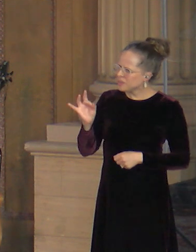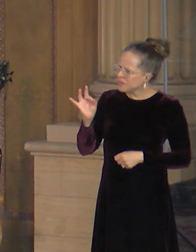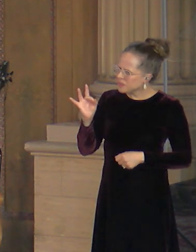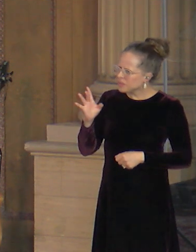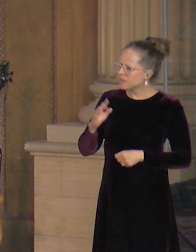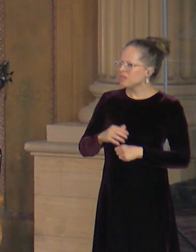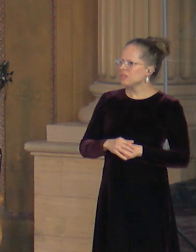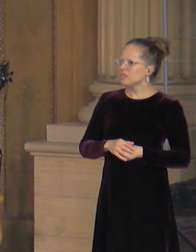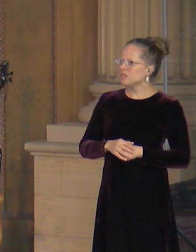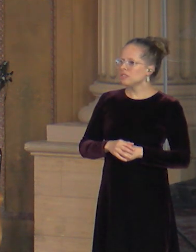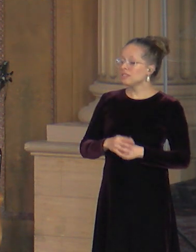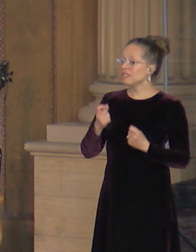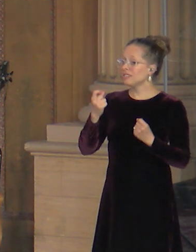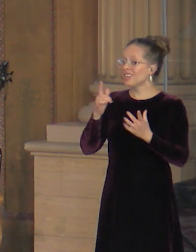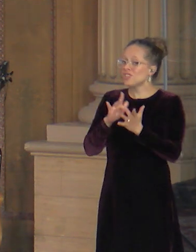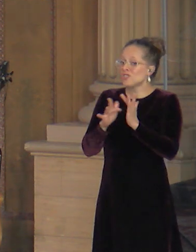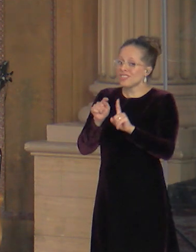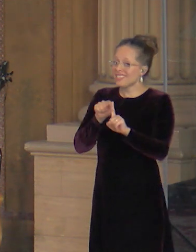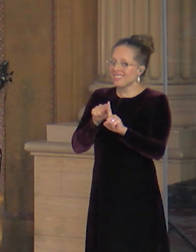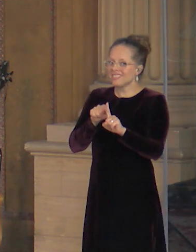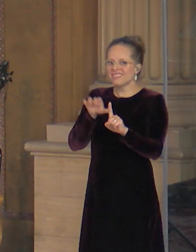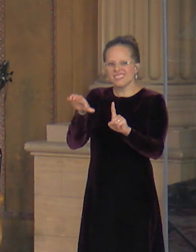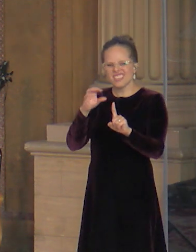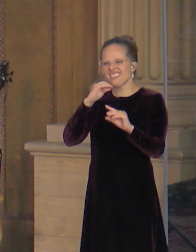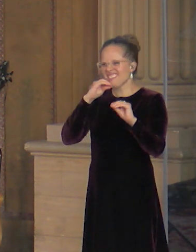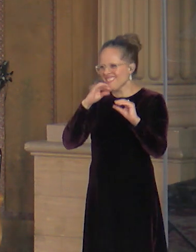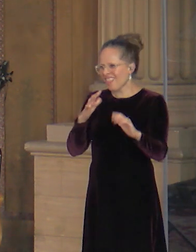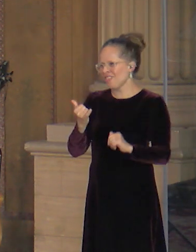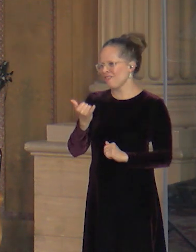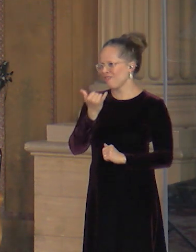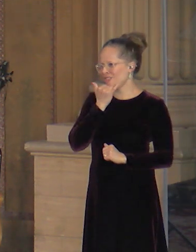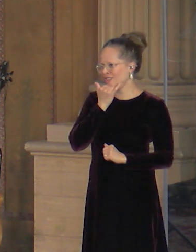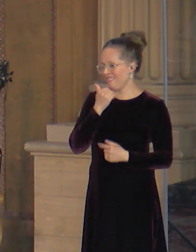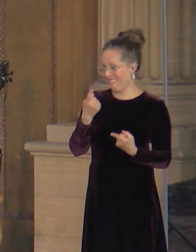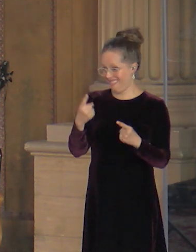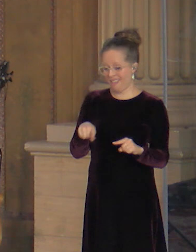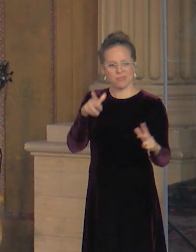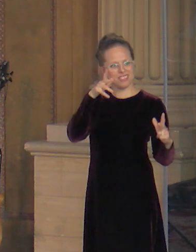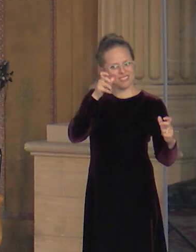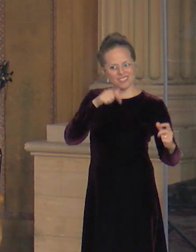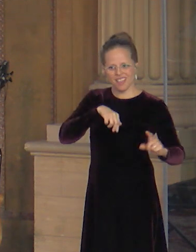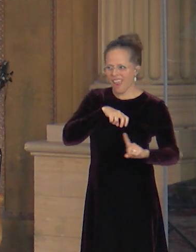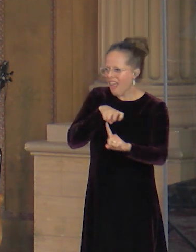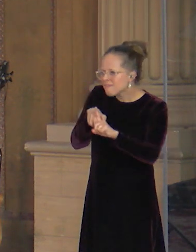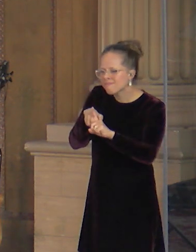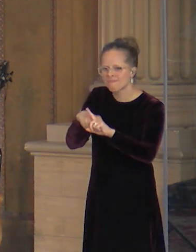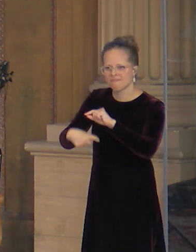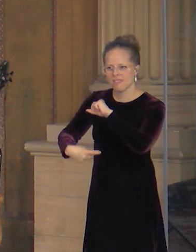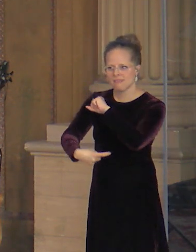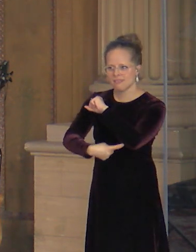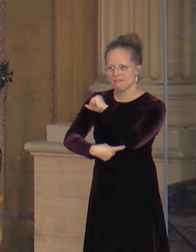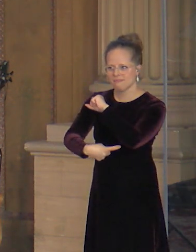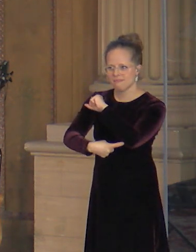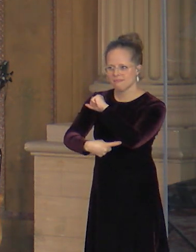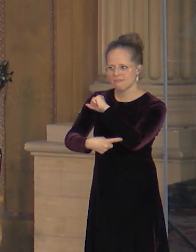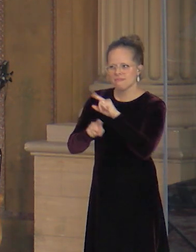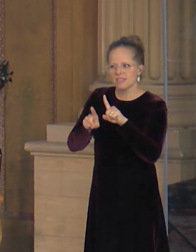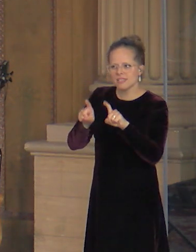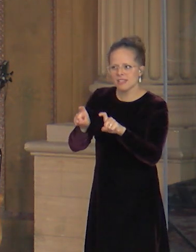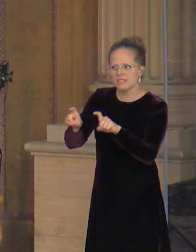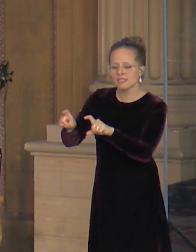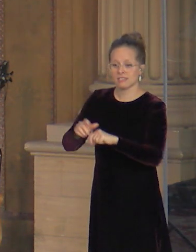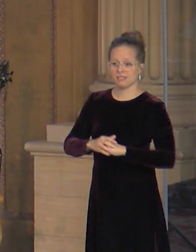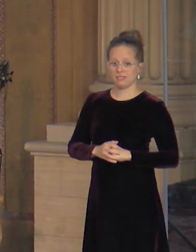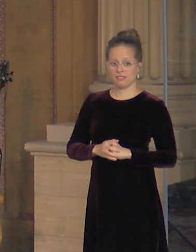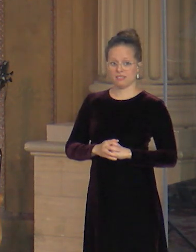but Jesus didn't do anything wrong and then the evil one came to test him and this is always the way it is that the kingdom